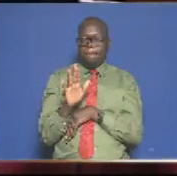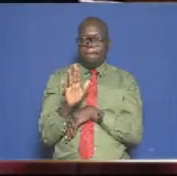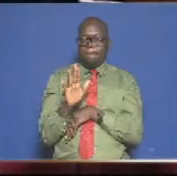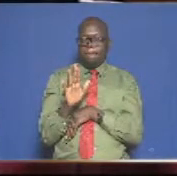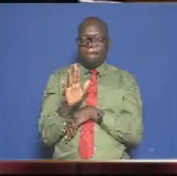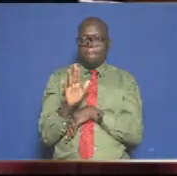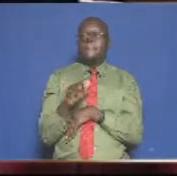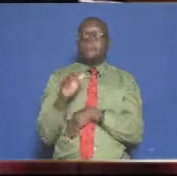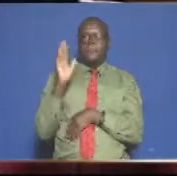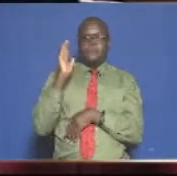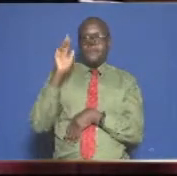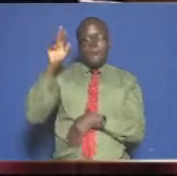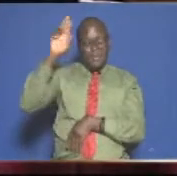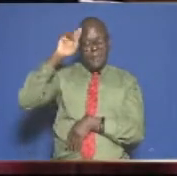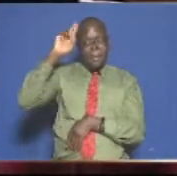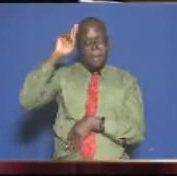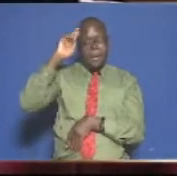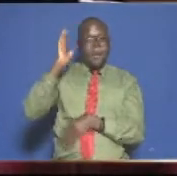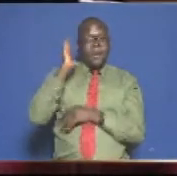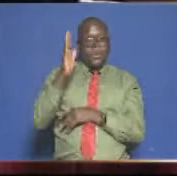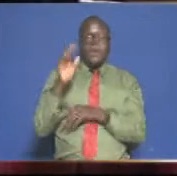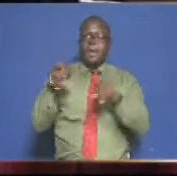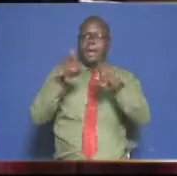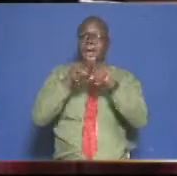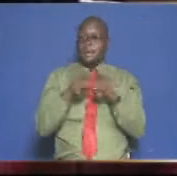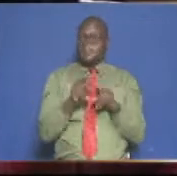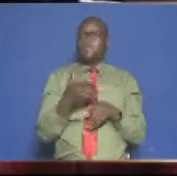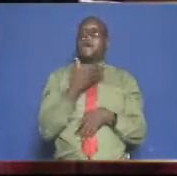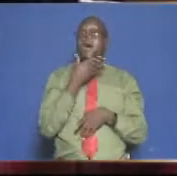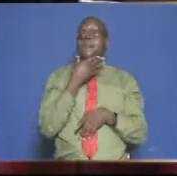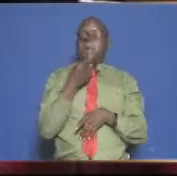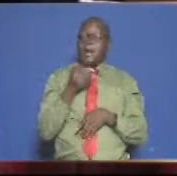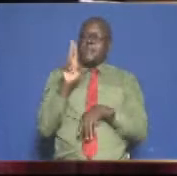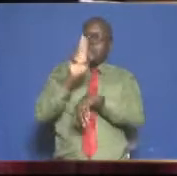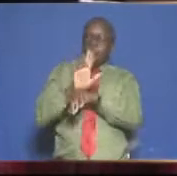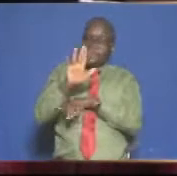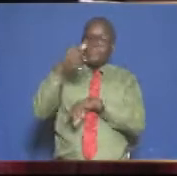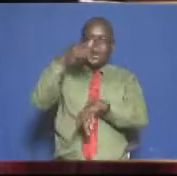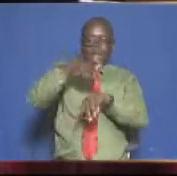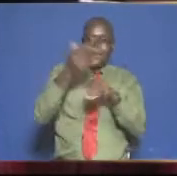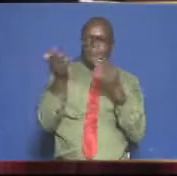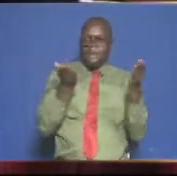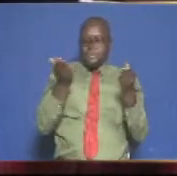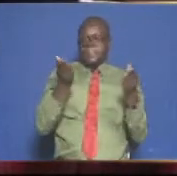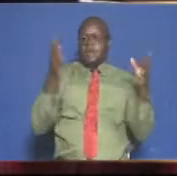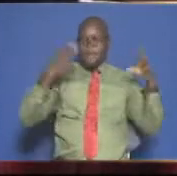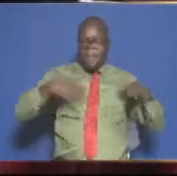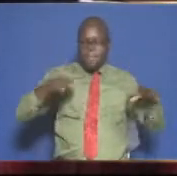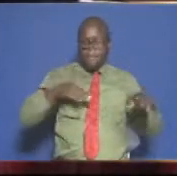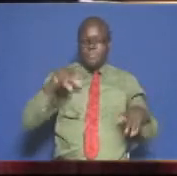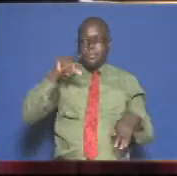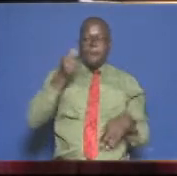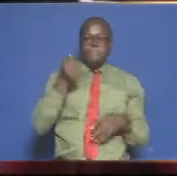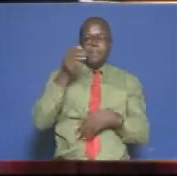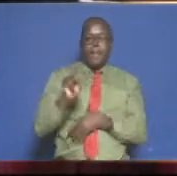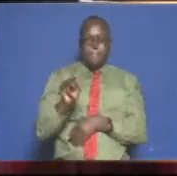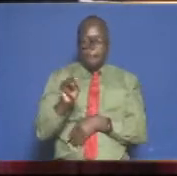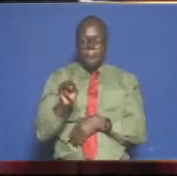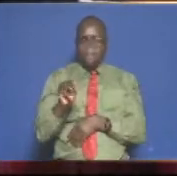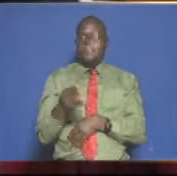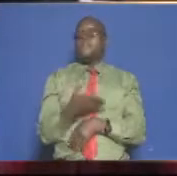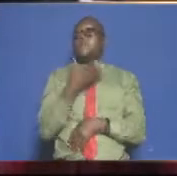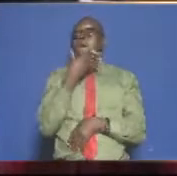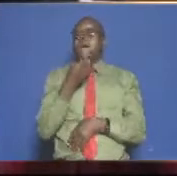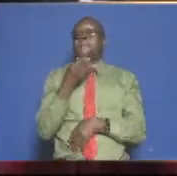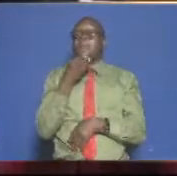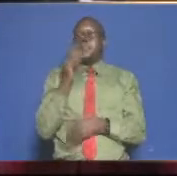He'll be remembered as a man who dedicated himself to serving the people of Game, and a man who